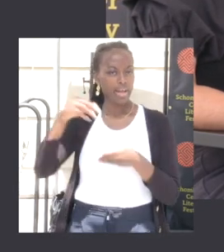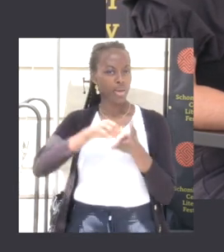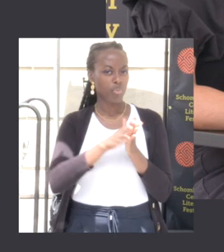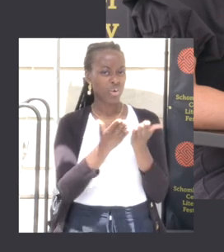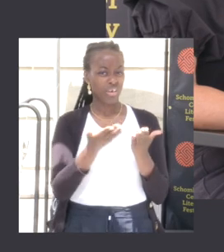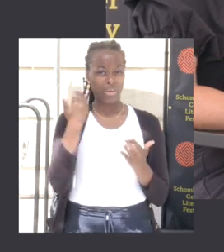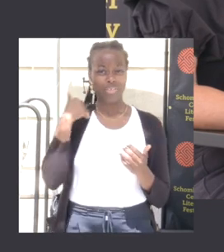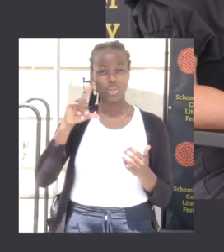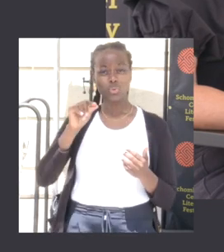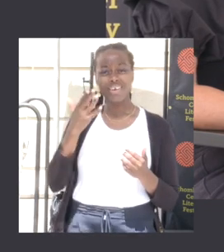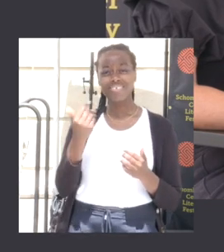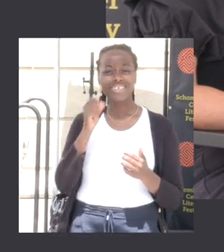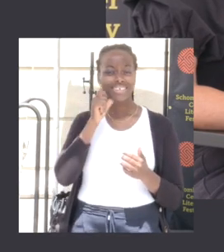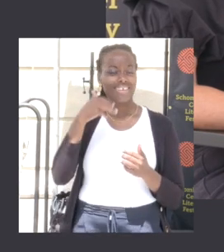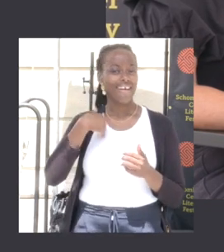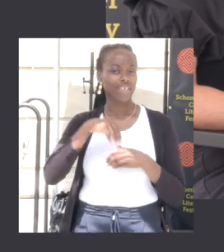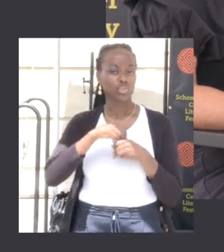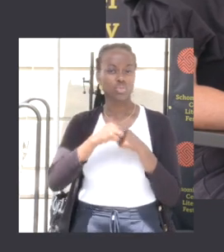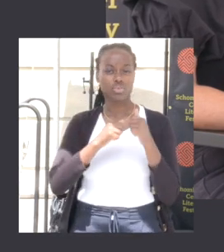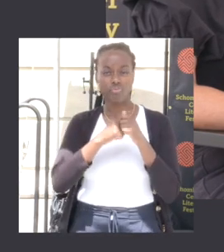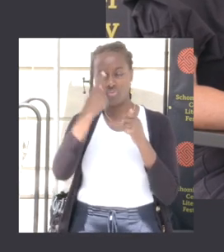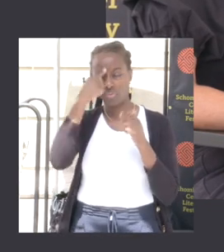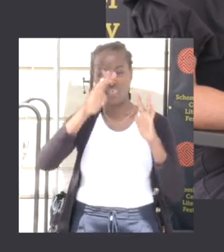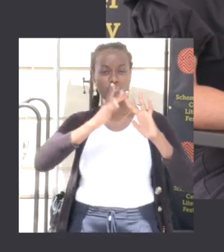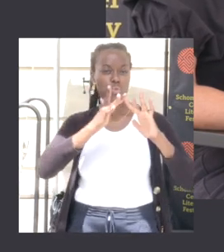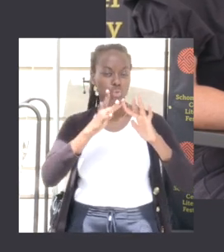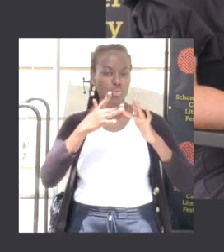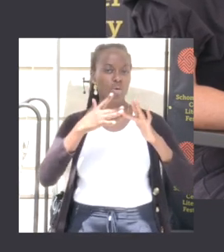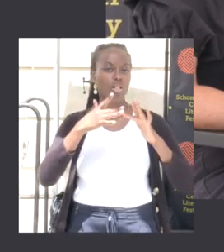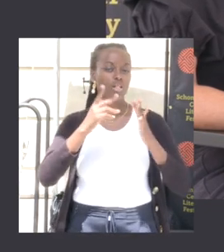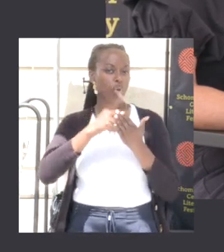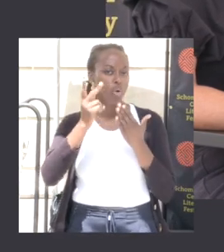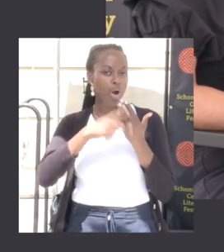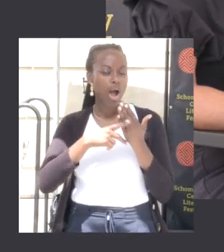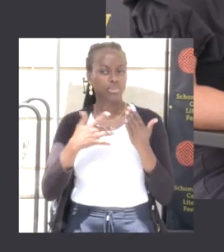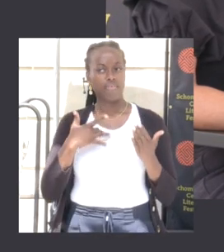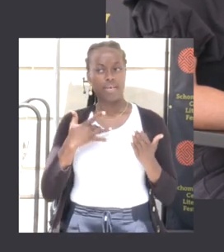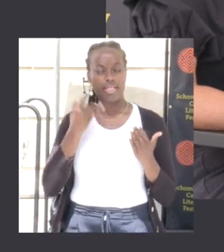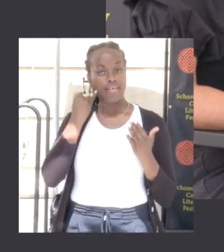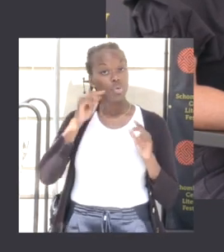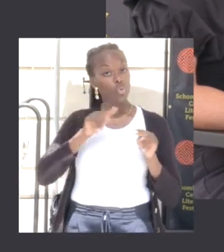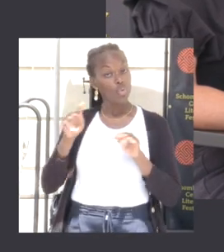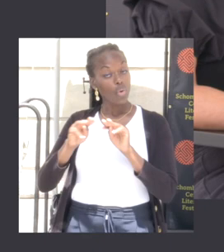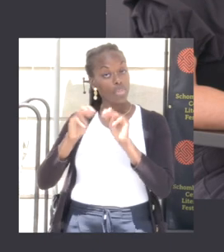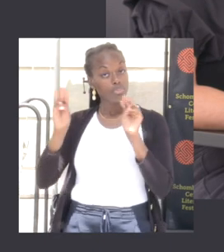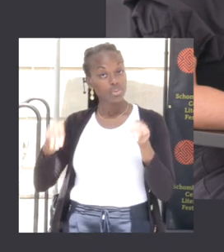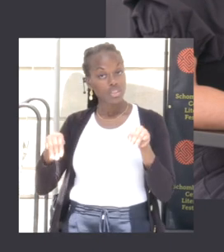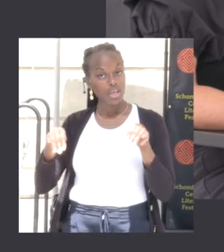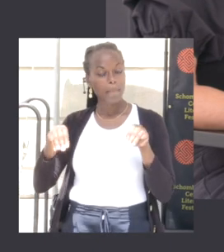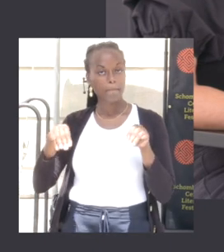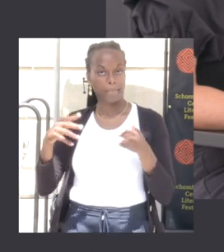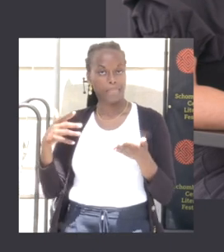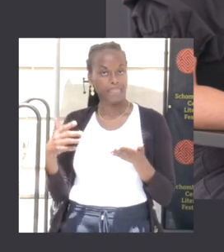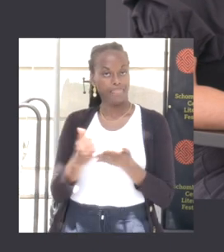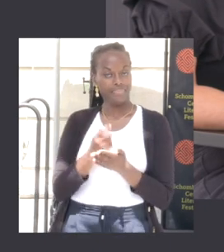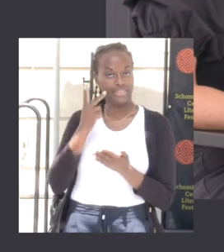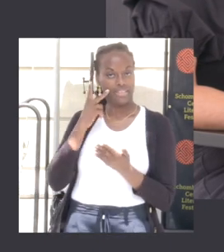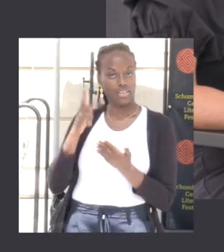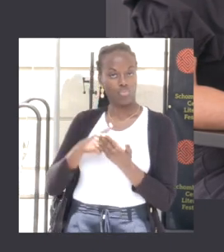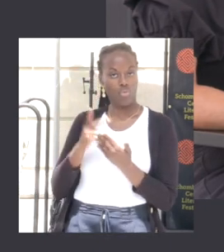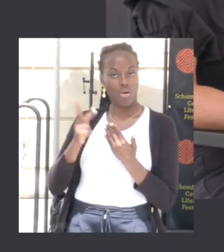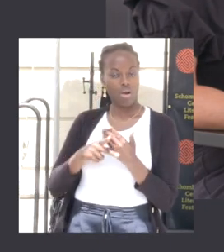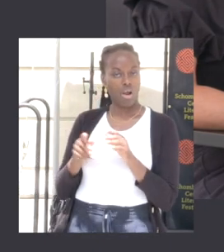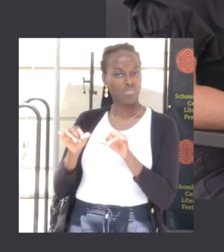have the infrastructure for virtual programming. And it was really this ethos that if you come to the museum, you got a chance to see the programming and it stood in that